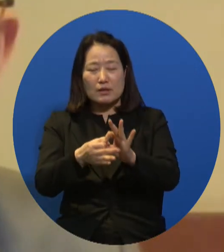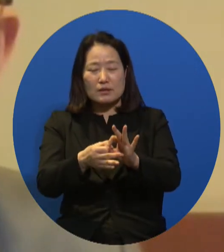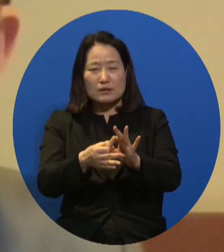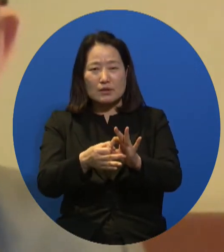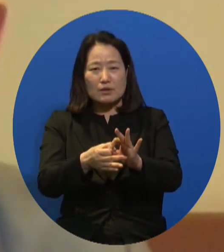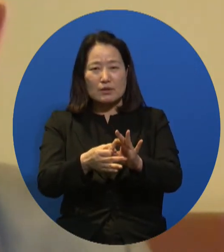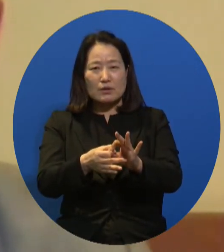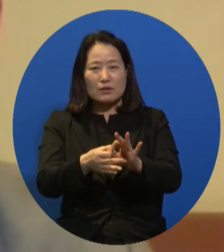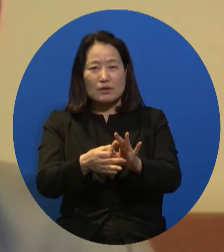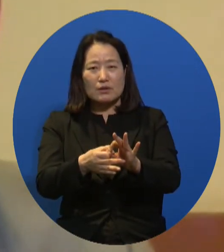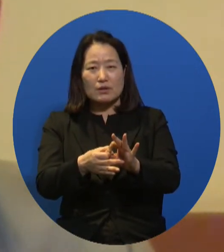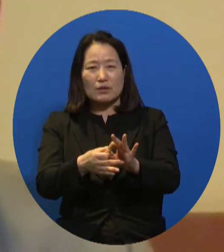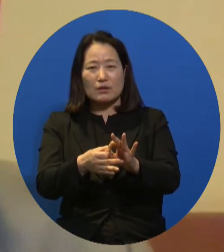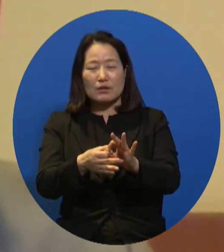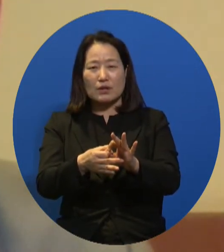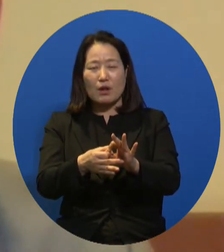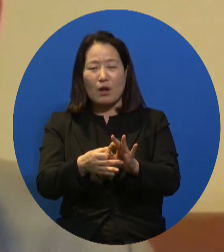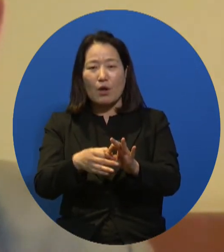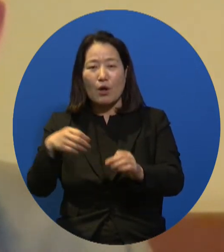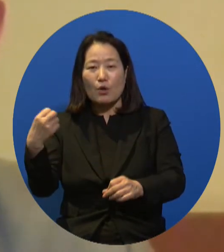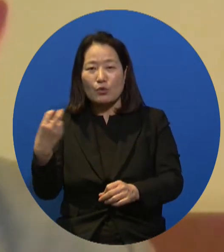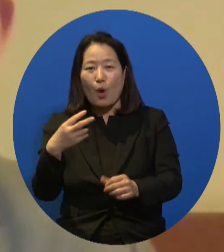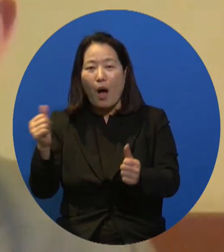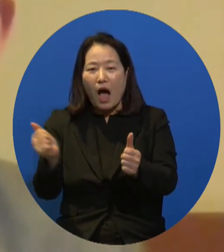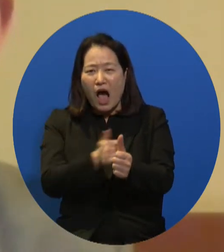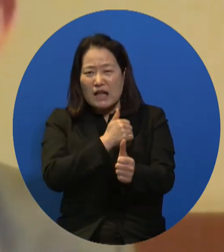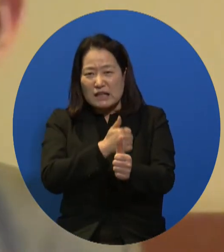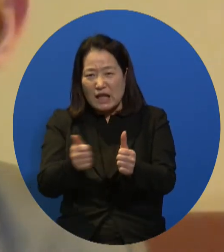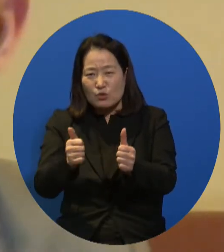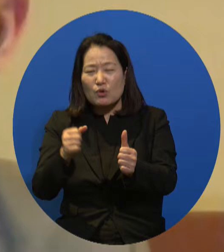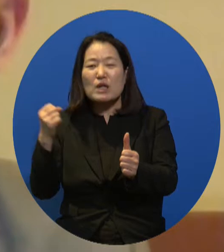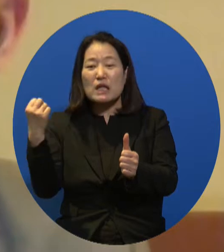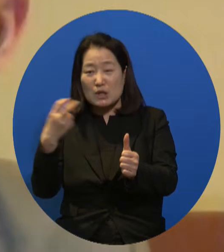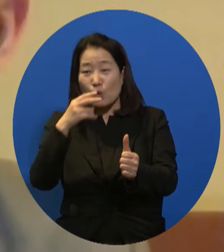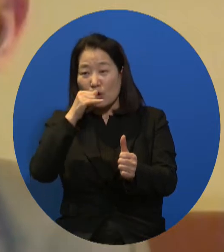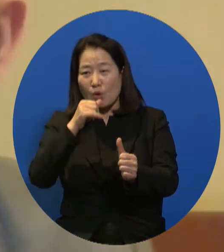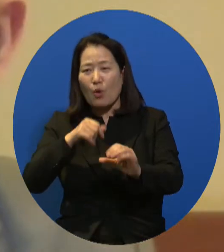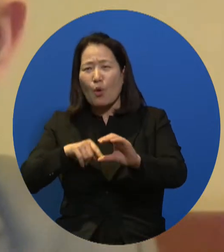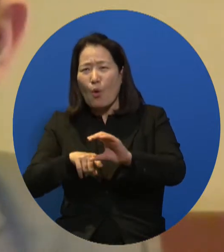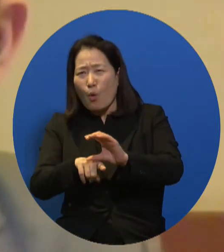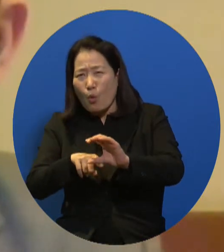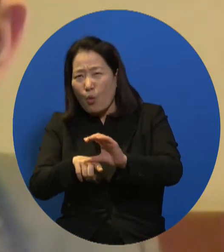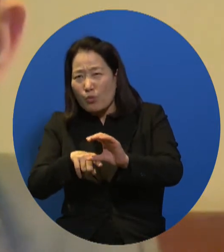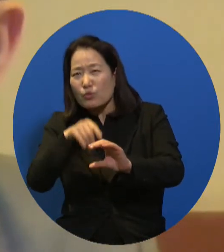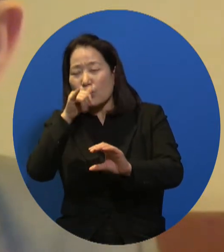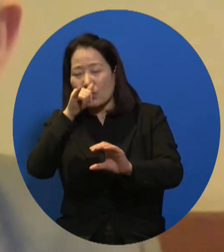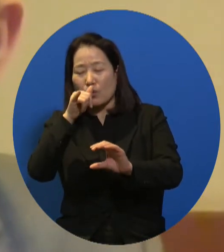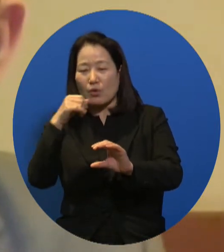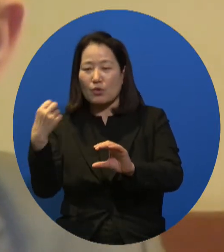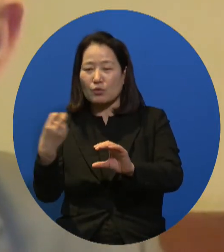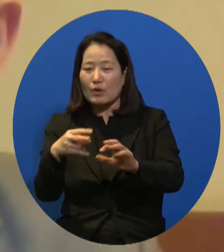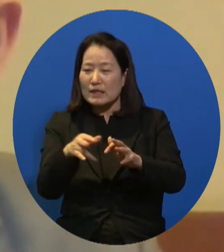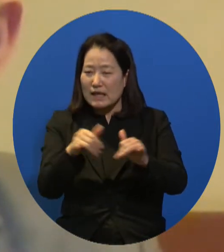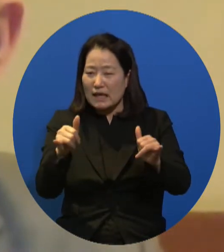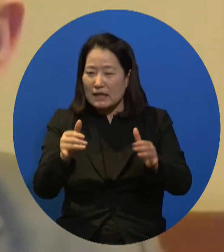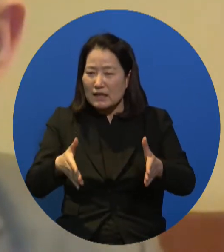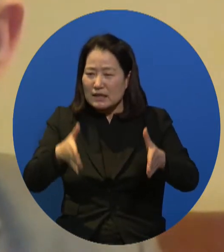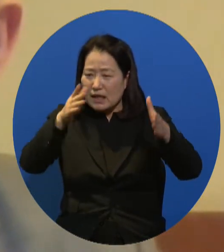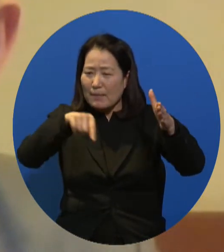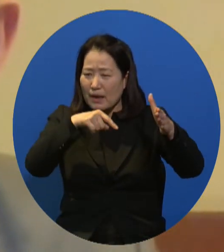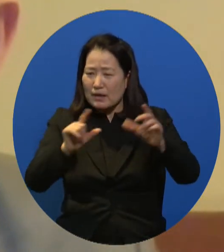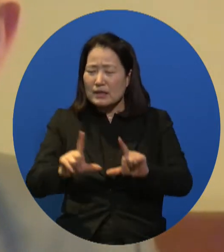the rights to legal capacity and independent living. So my organization